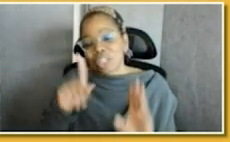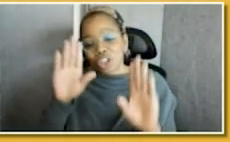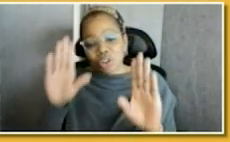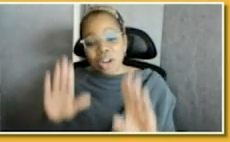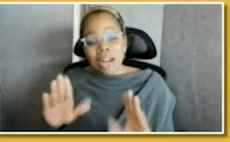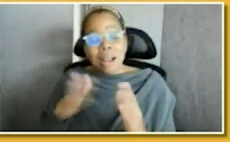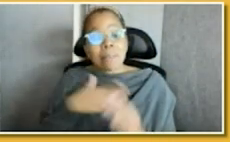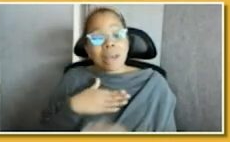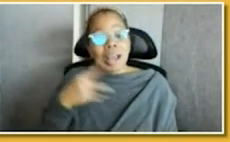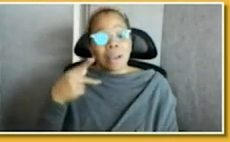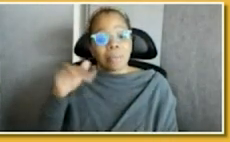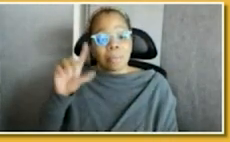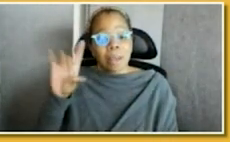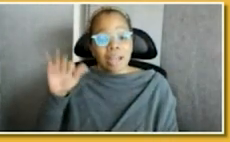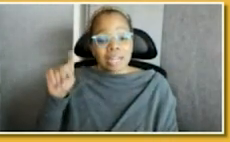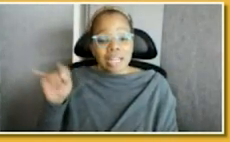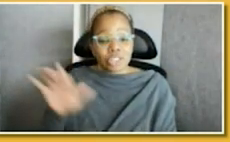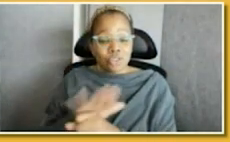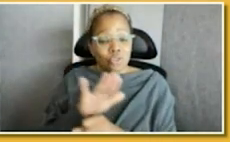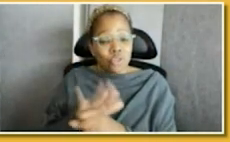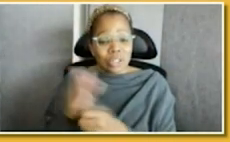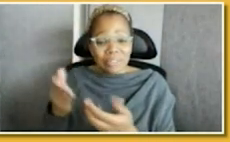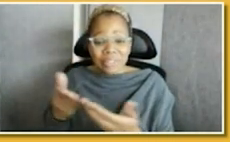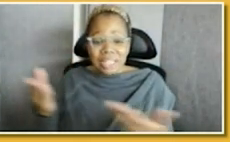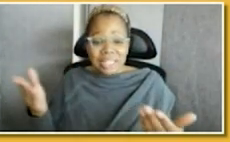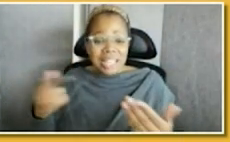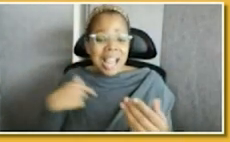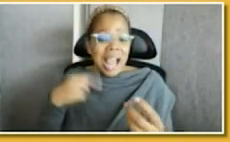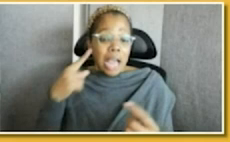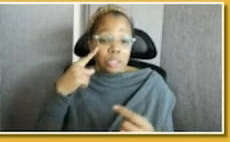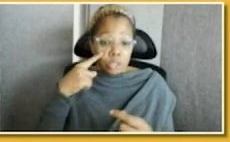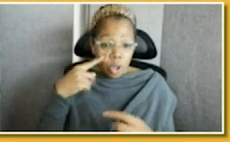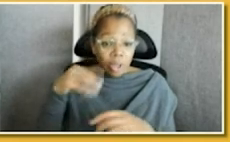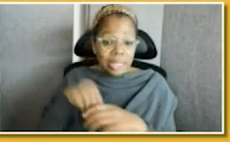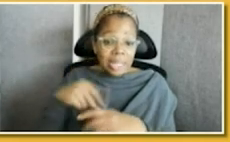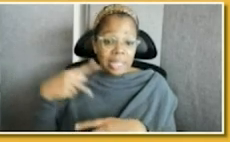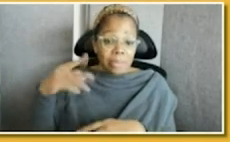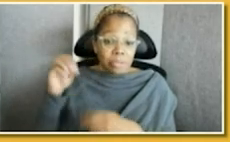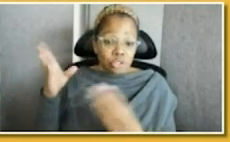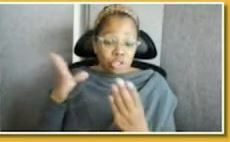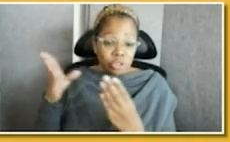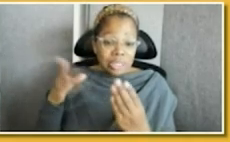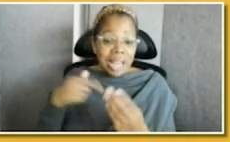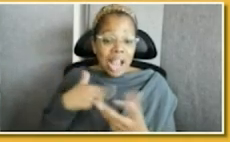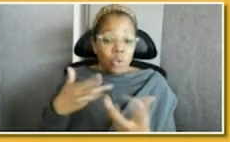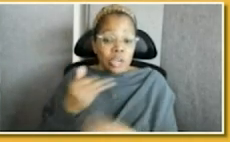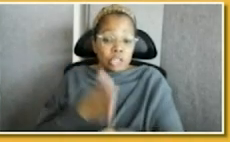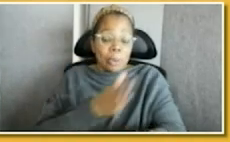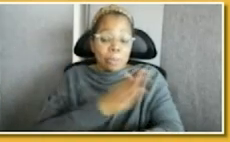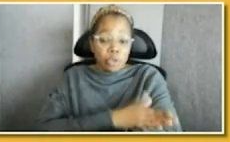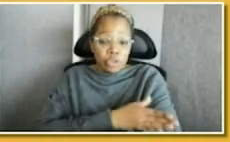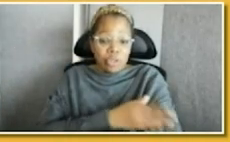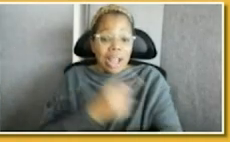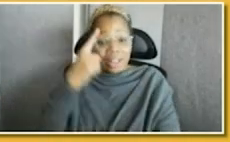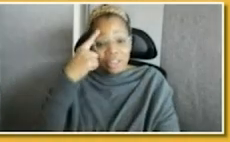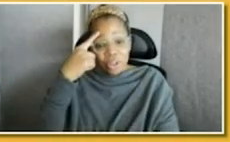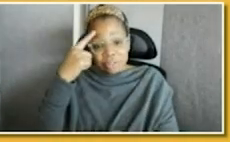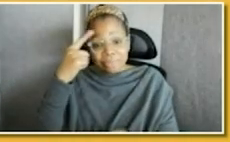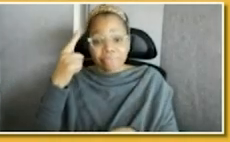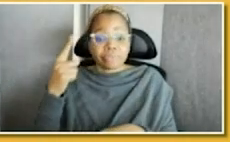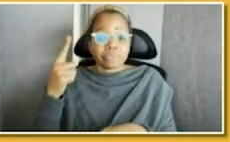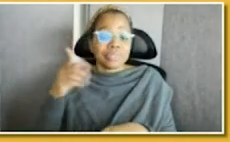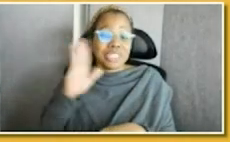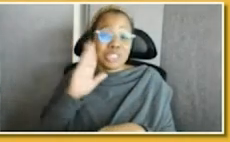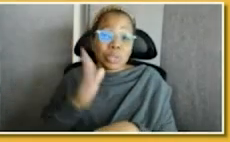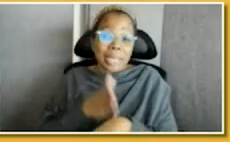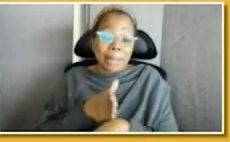of things that I saw in the Postal Service that I wanted to improve, I thought would get better.